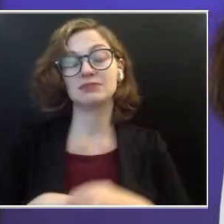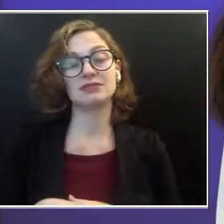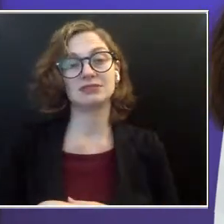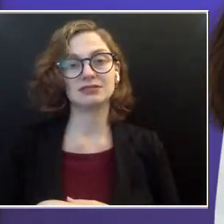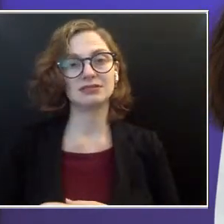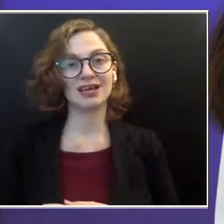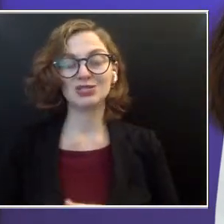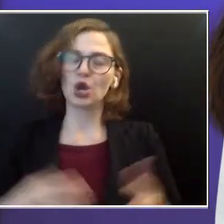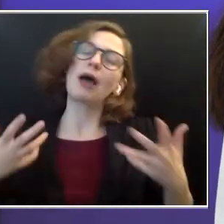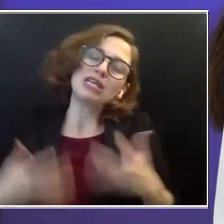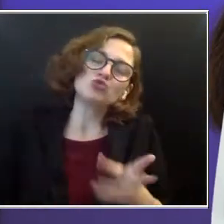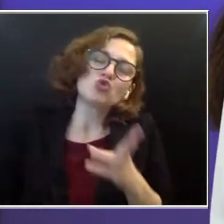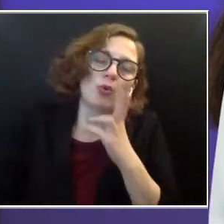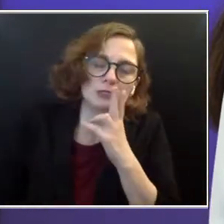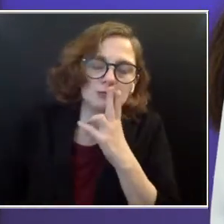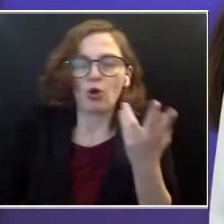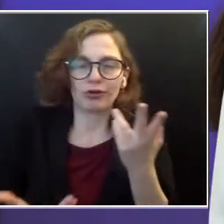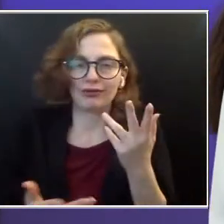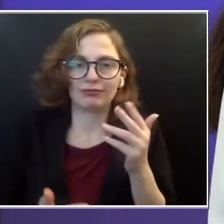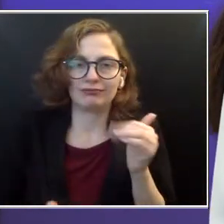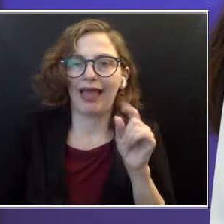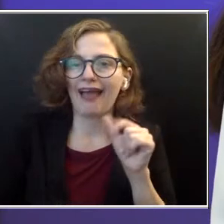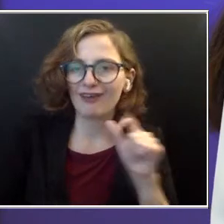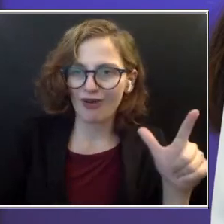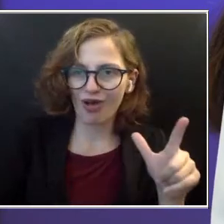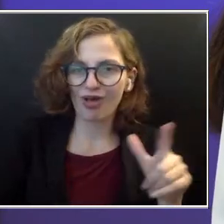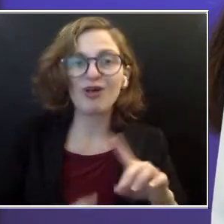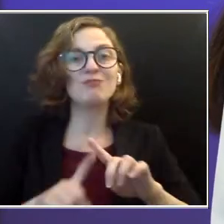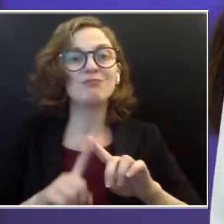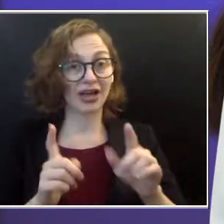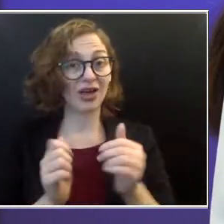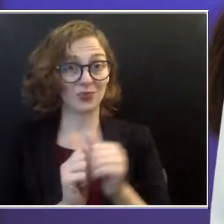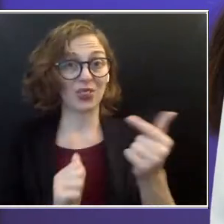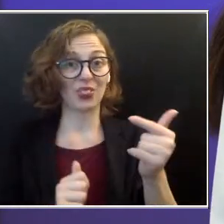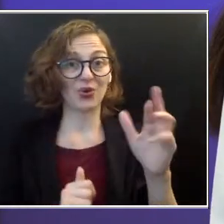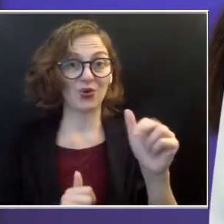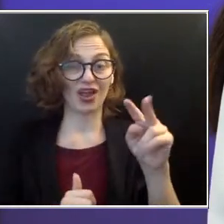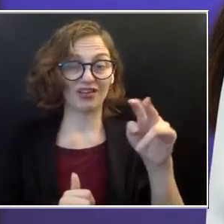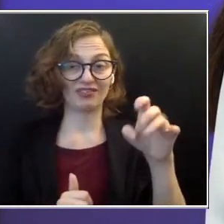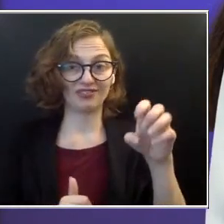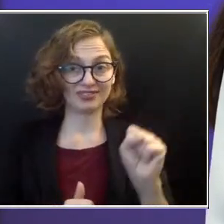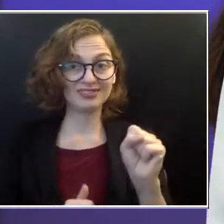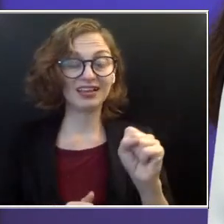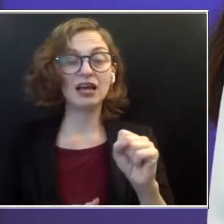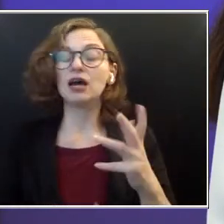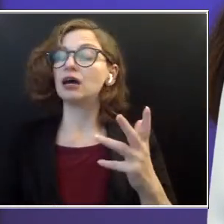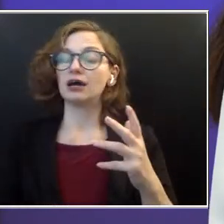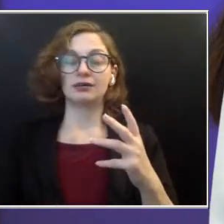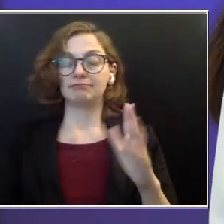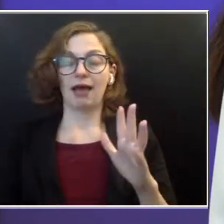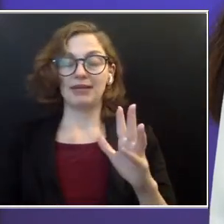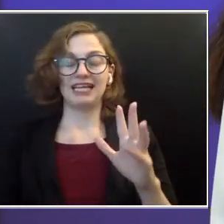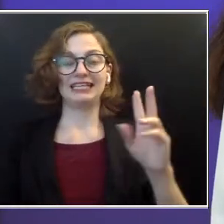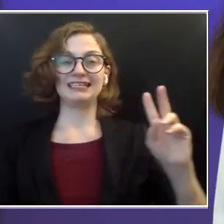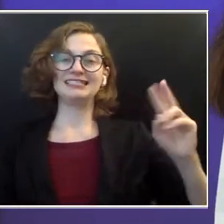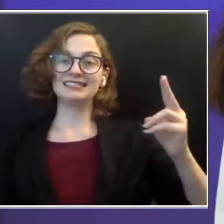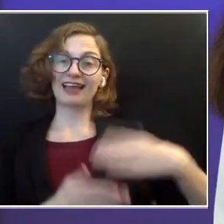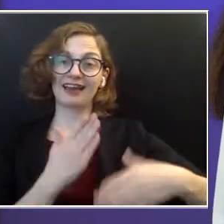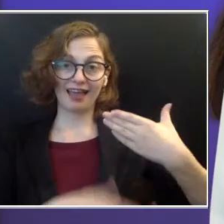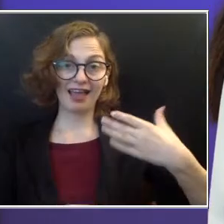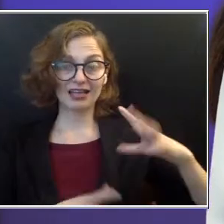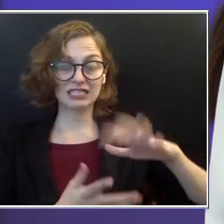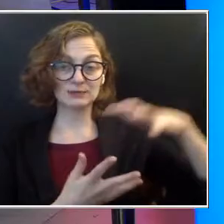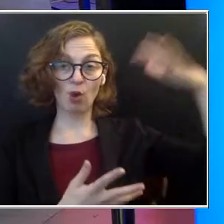Right. But with Graves' disease, and we do want to avoid secondhand smoke exposure as well, so we mitigate your risk of developing thyroid